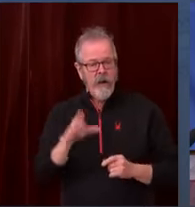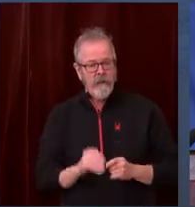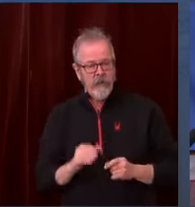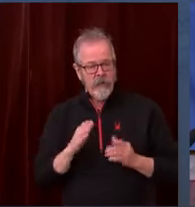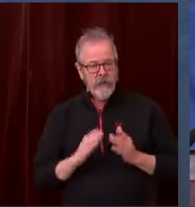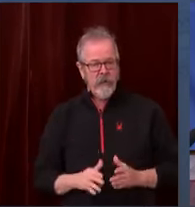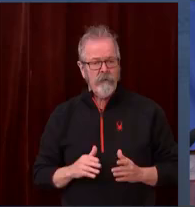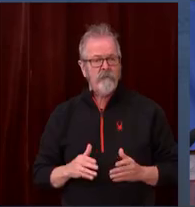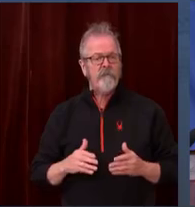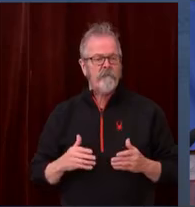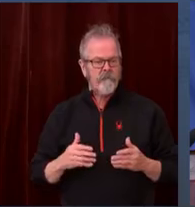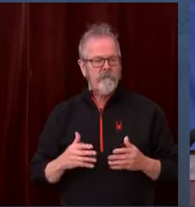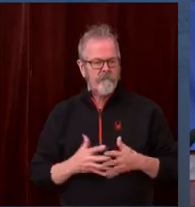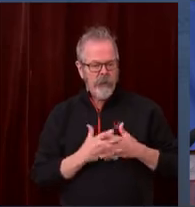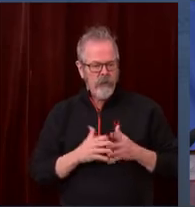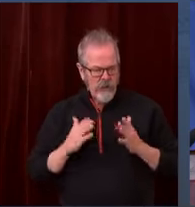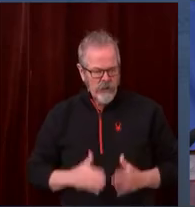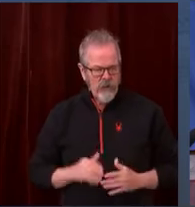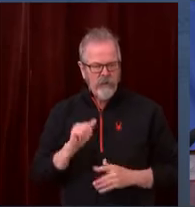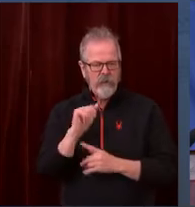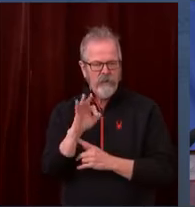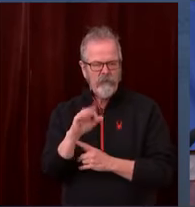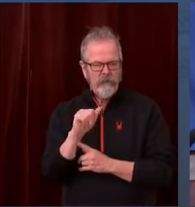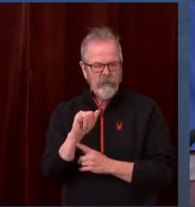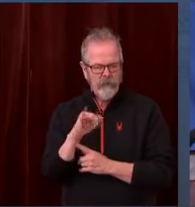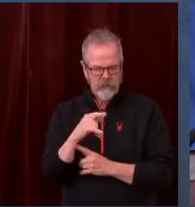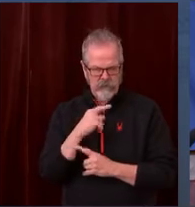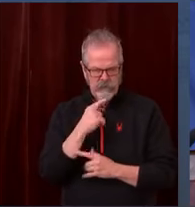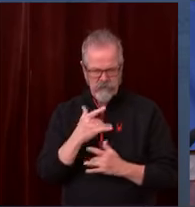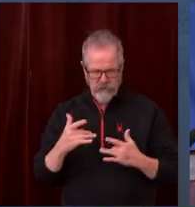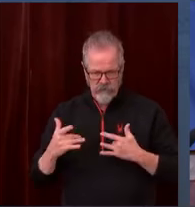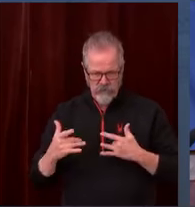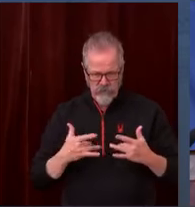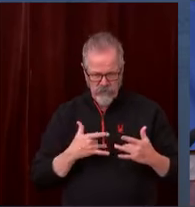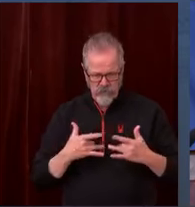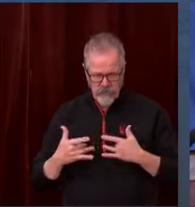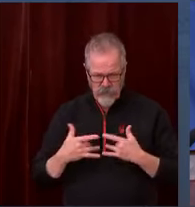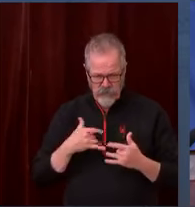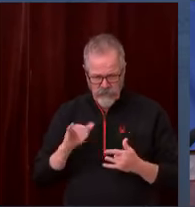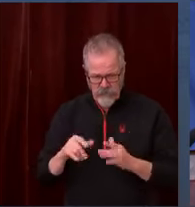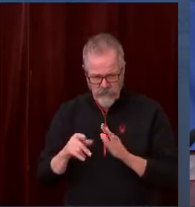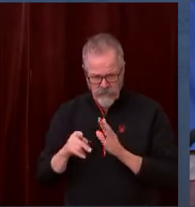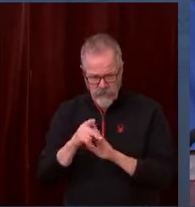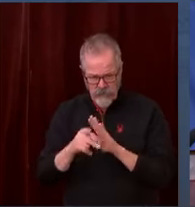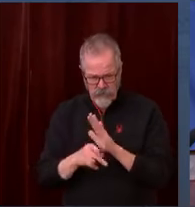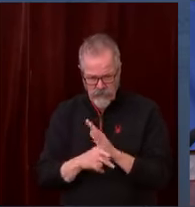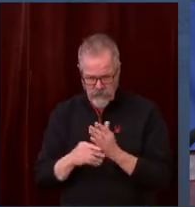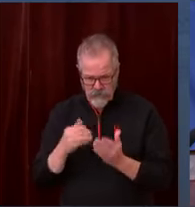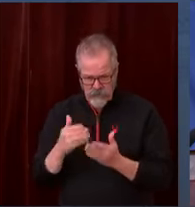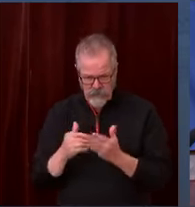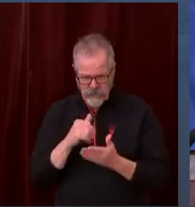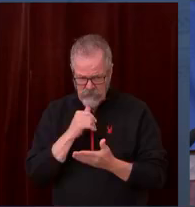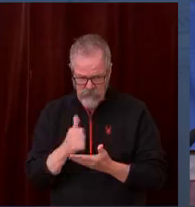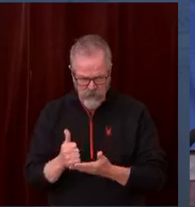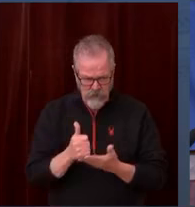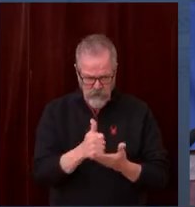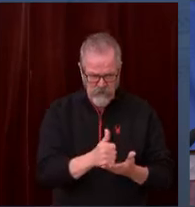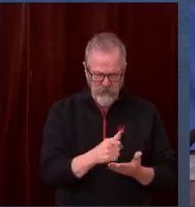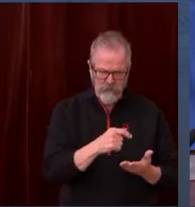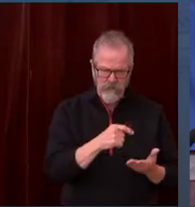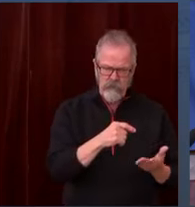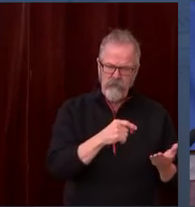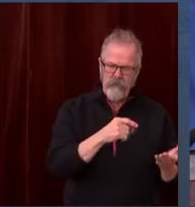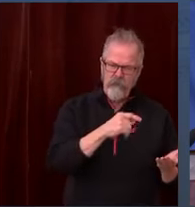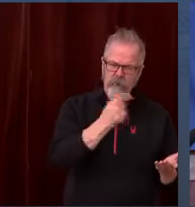They want to see more data to see how it really will benefit financially these folks. Do you have any thoughts on whether this is goes